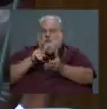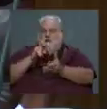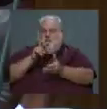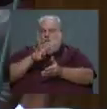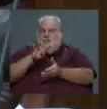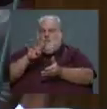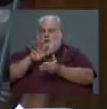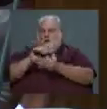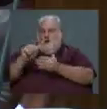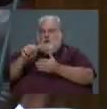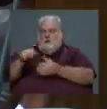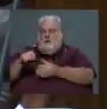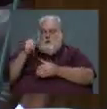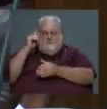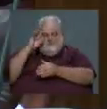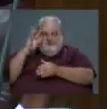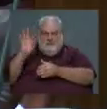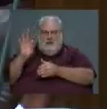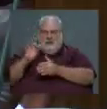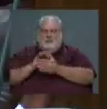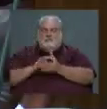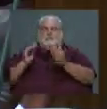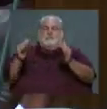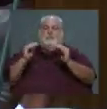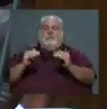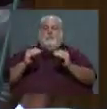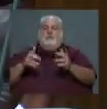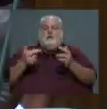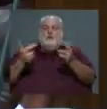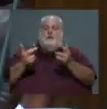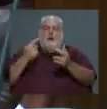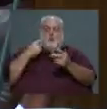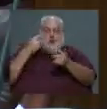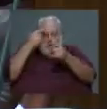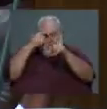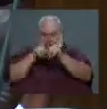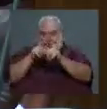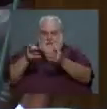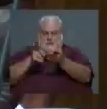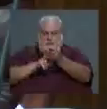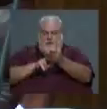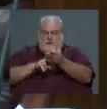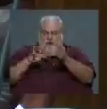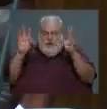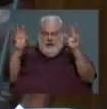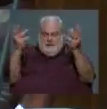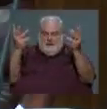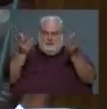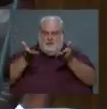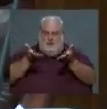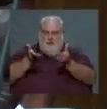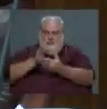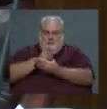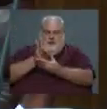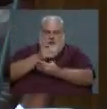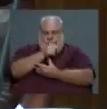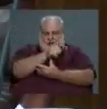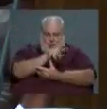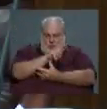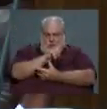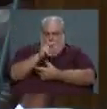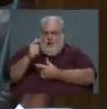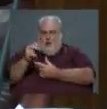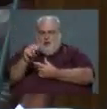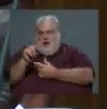$896,244.59, and for the purposes, a resolution authorized the renewal of an interlocal agreement for ambulance services between the City of Little Rock, Arkansas and Grant